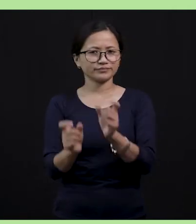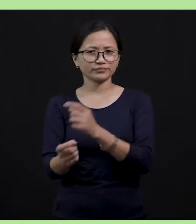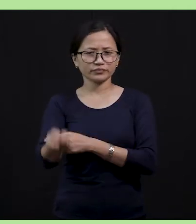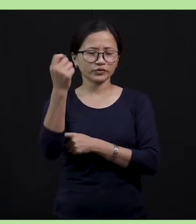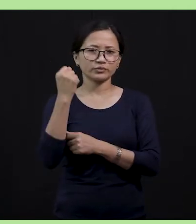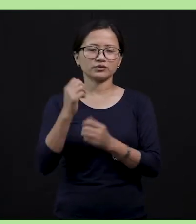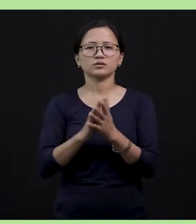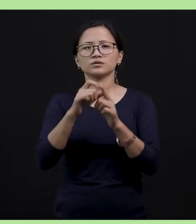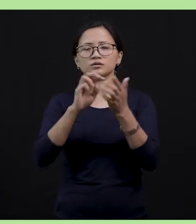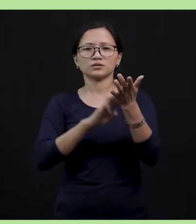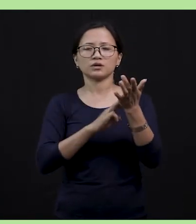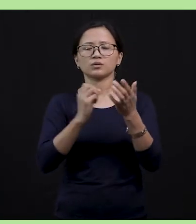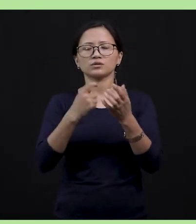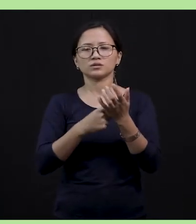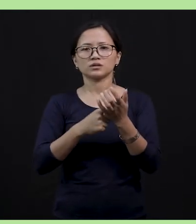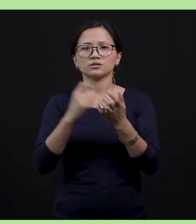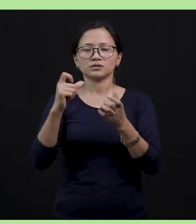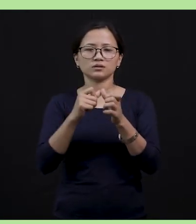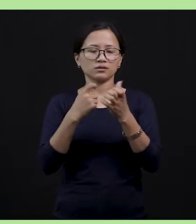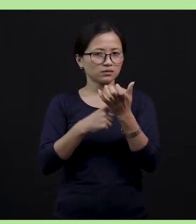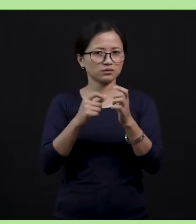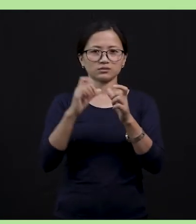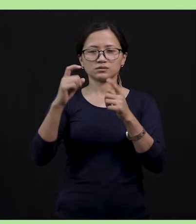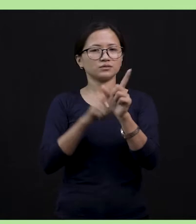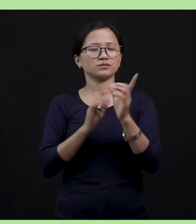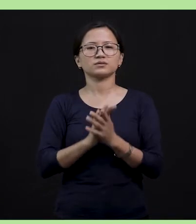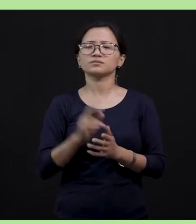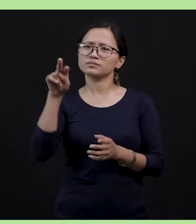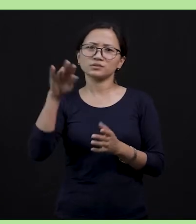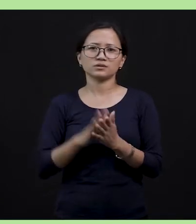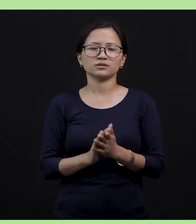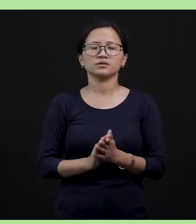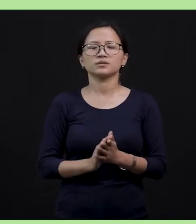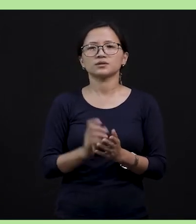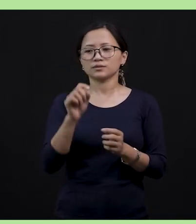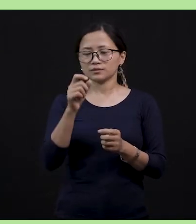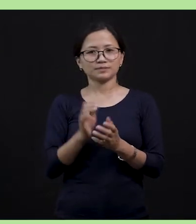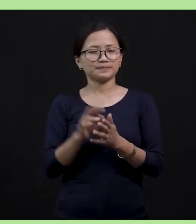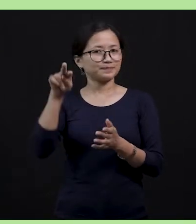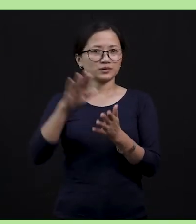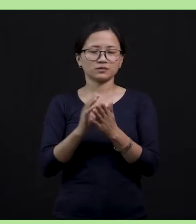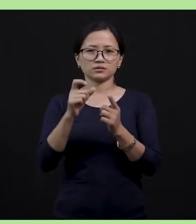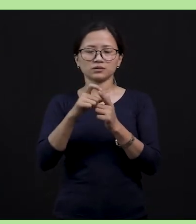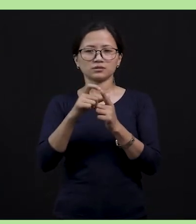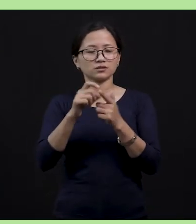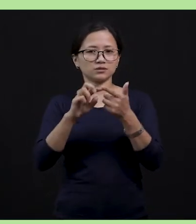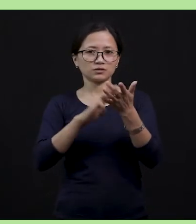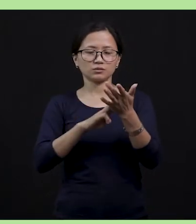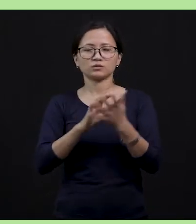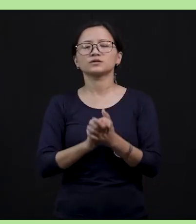that says that, okay, if you have these things, it means it's a democratic world. So